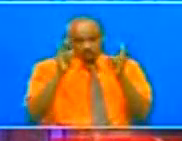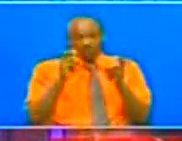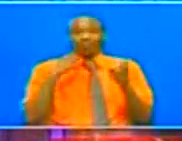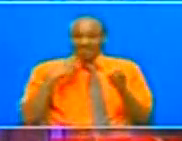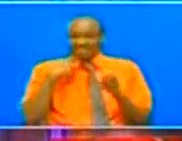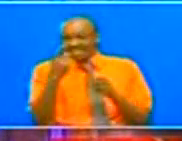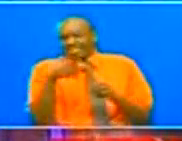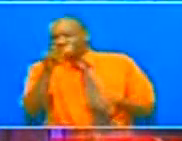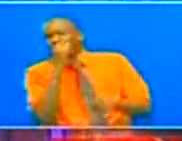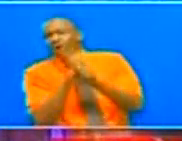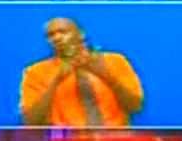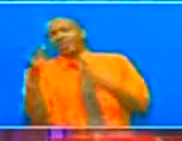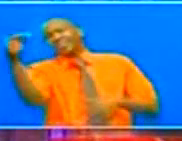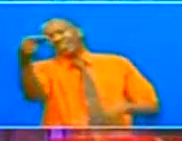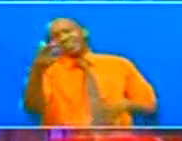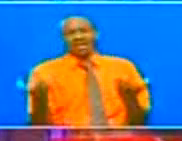their performance rate.